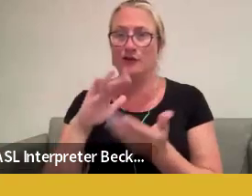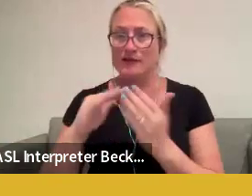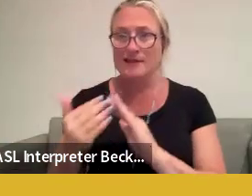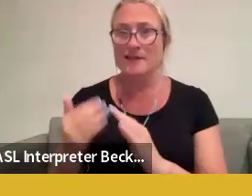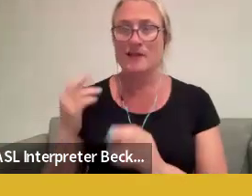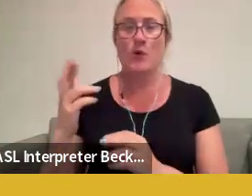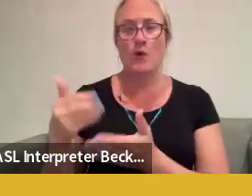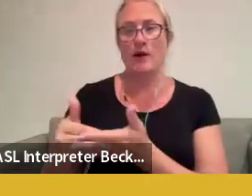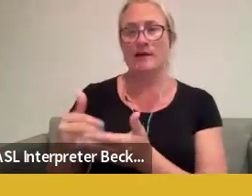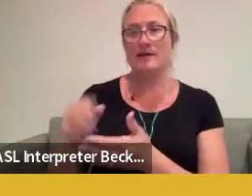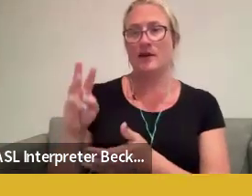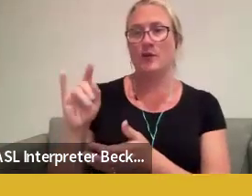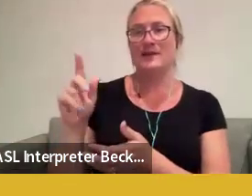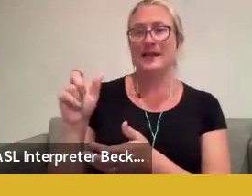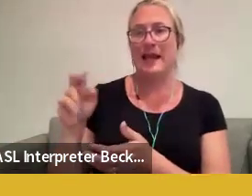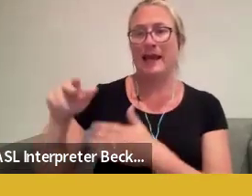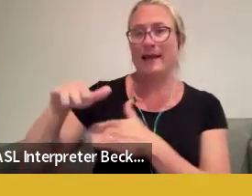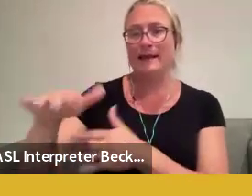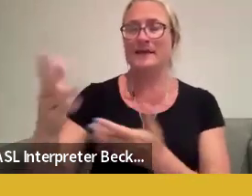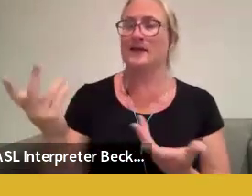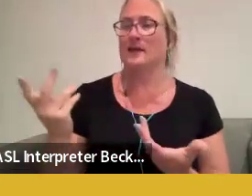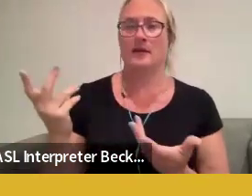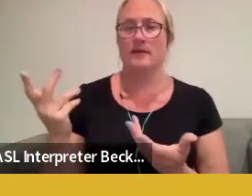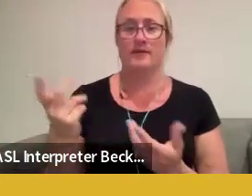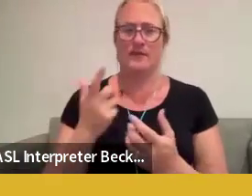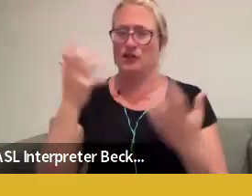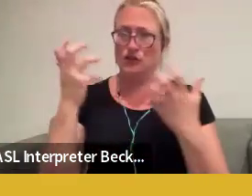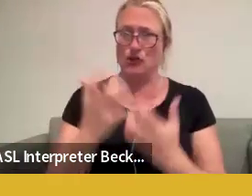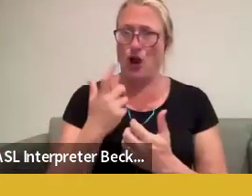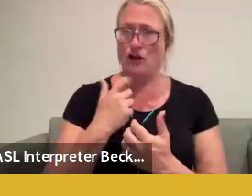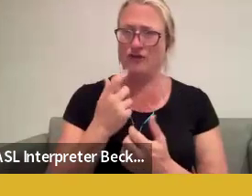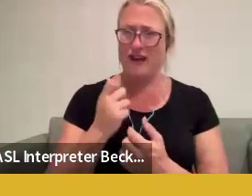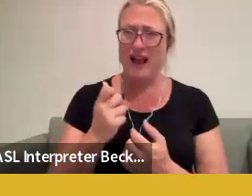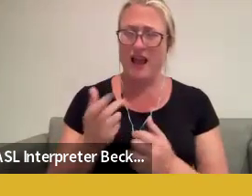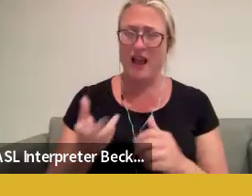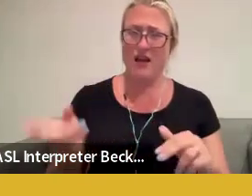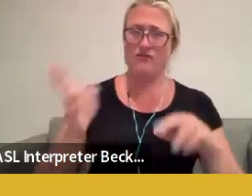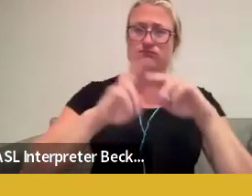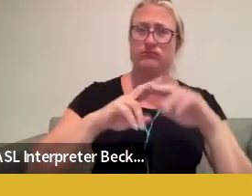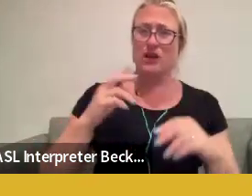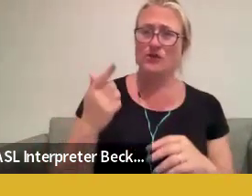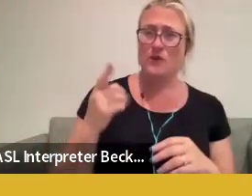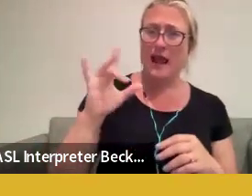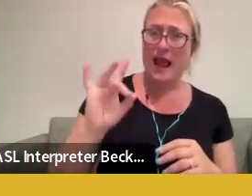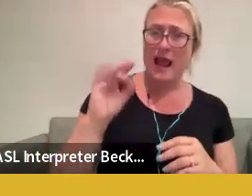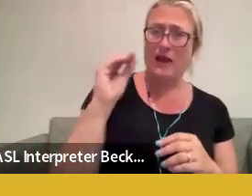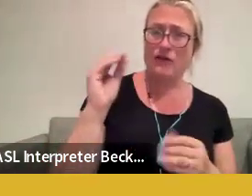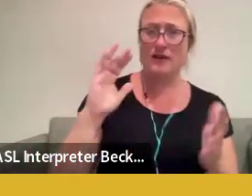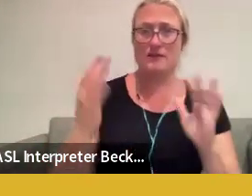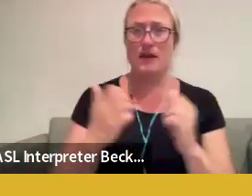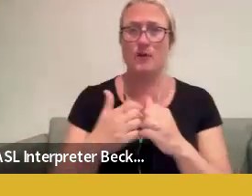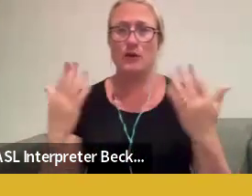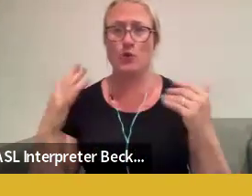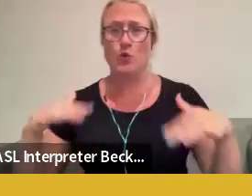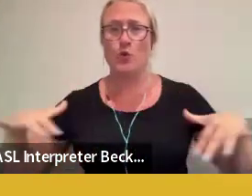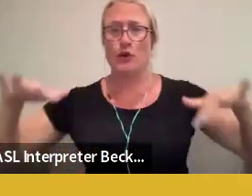by the Wissahickon. So those areas that are really dark red are 28 degrees hotter than our cooler areas